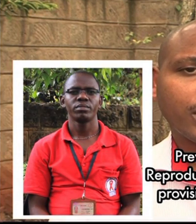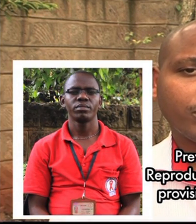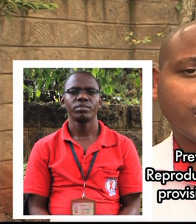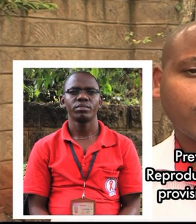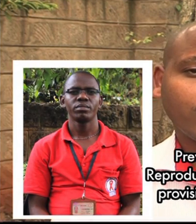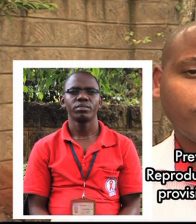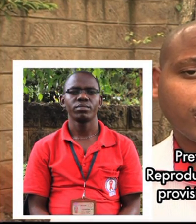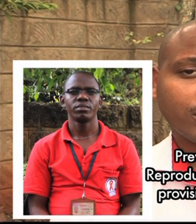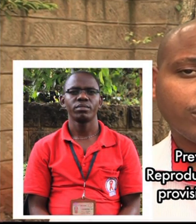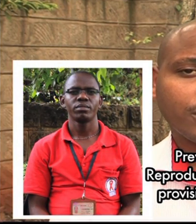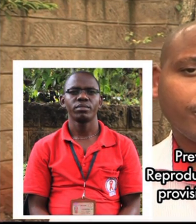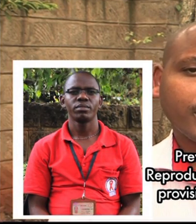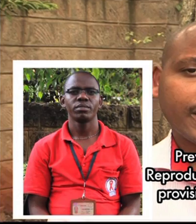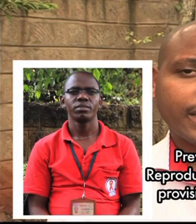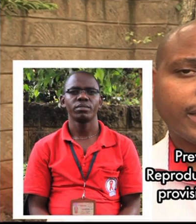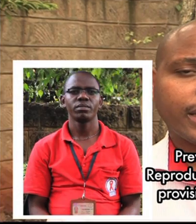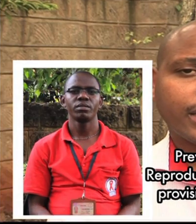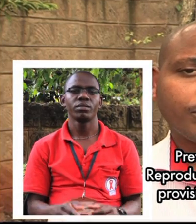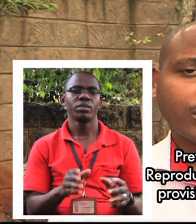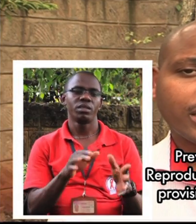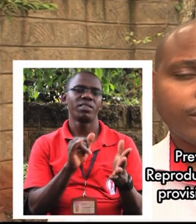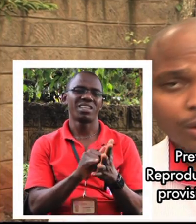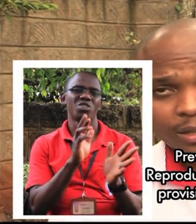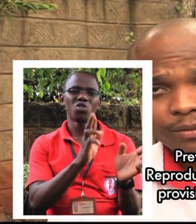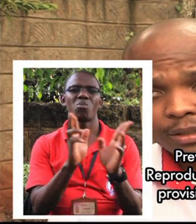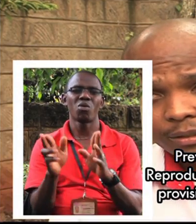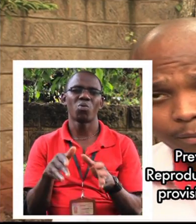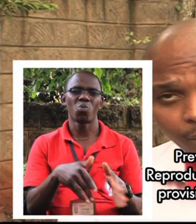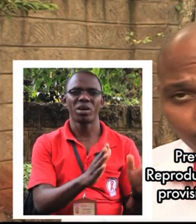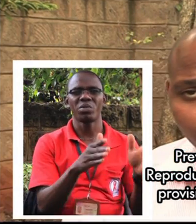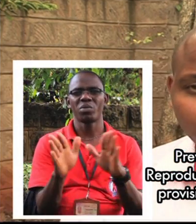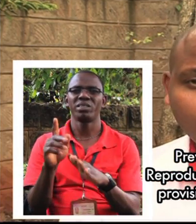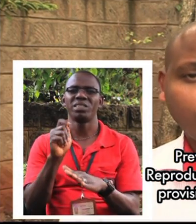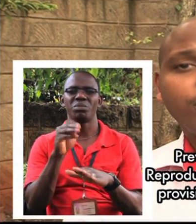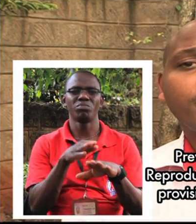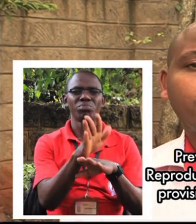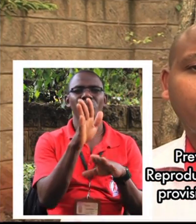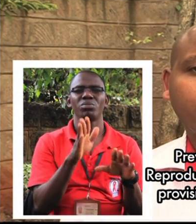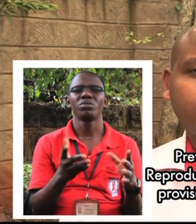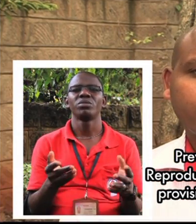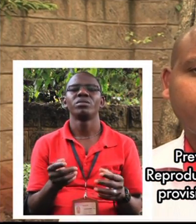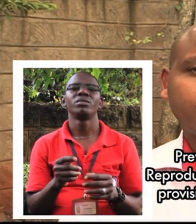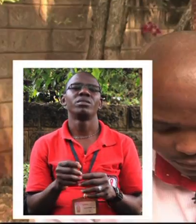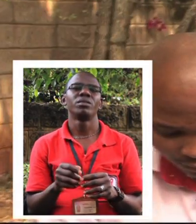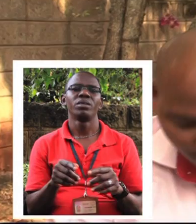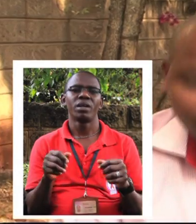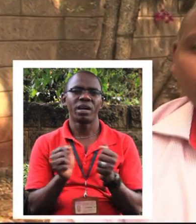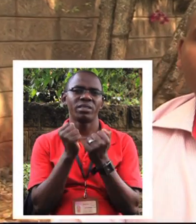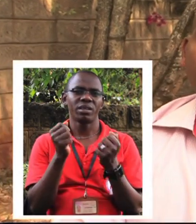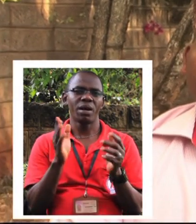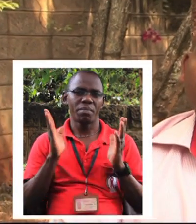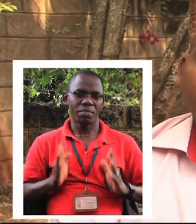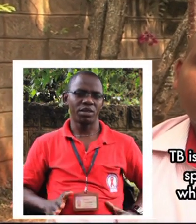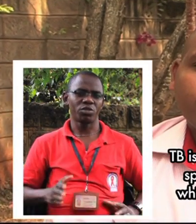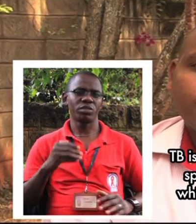include prevention with positives and reproductive health services, which include family planning. What is